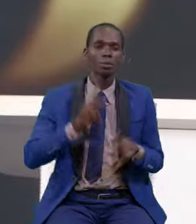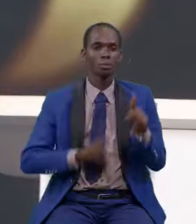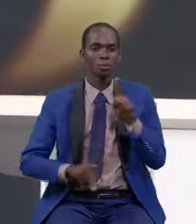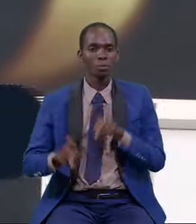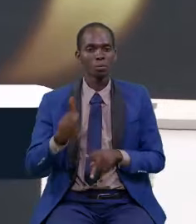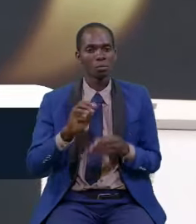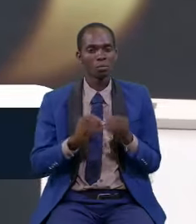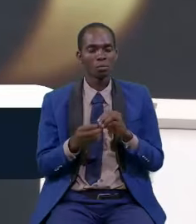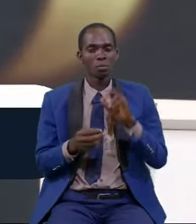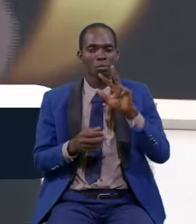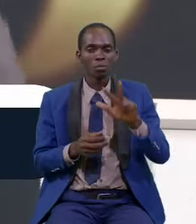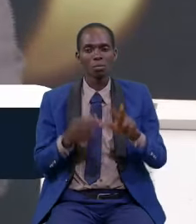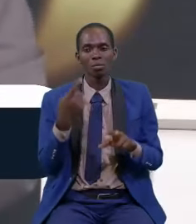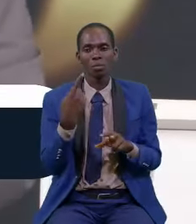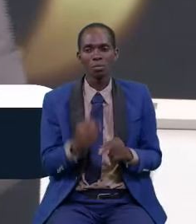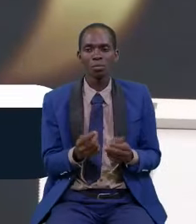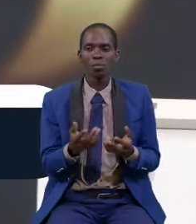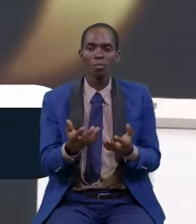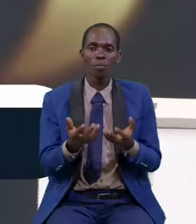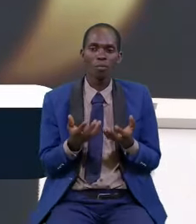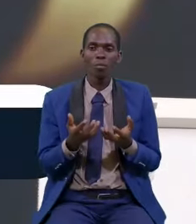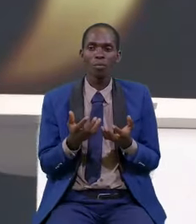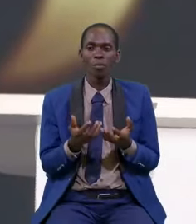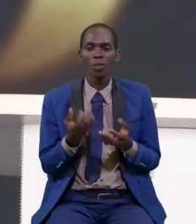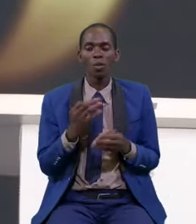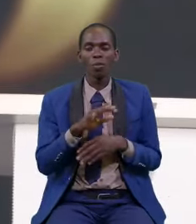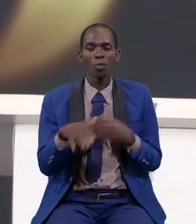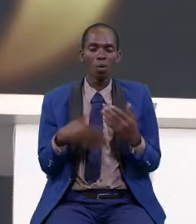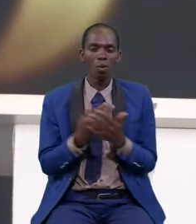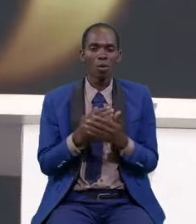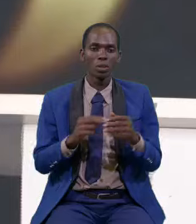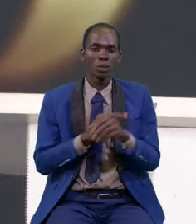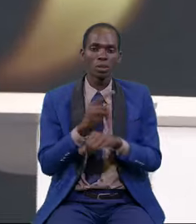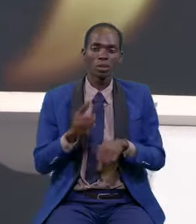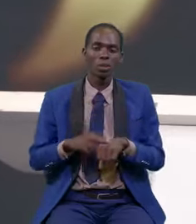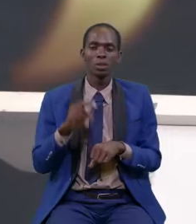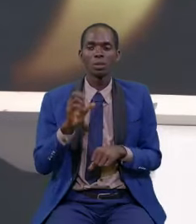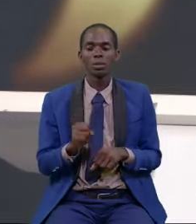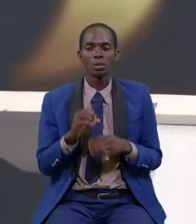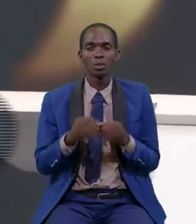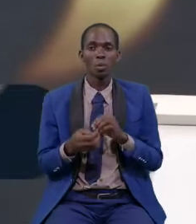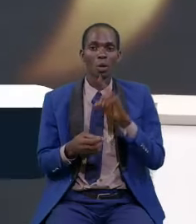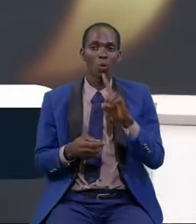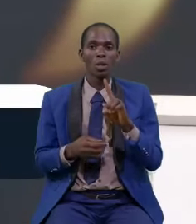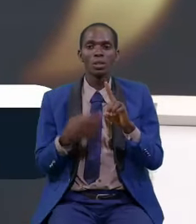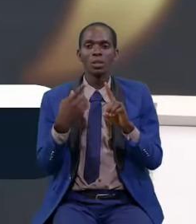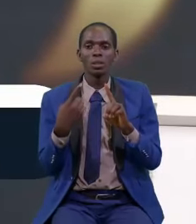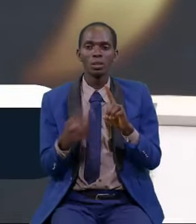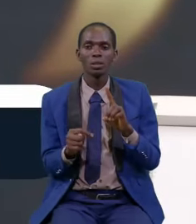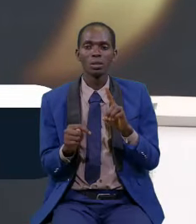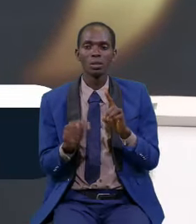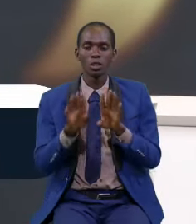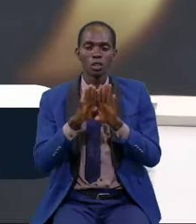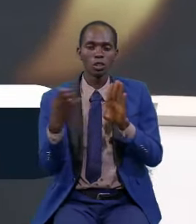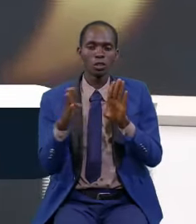desire of all nations. Look at number one, the door into abundant